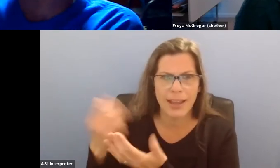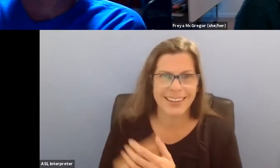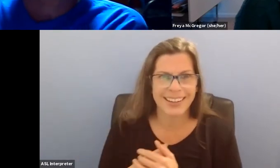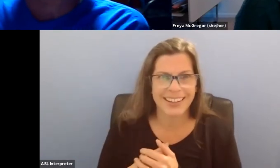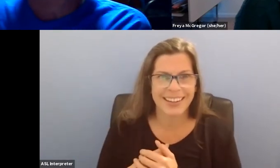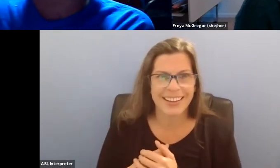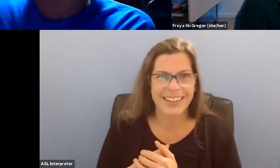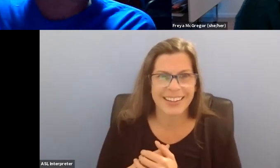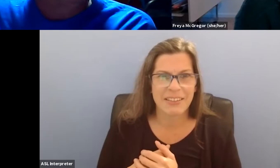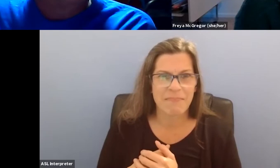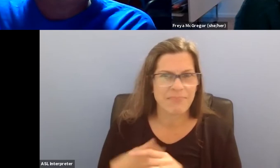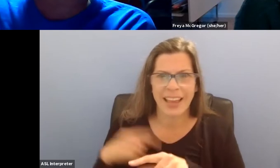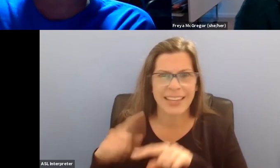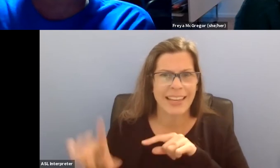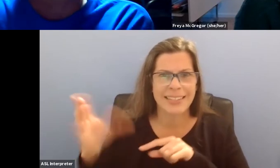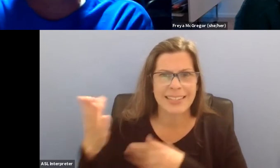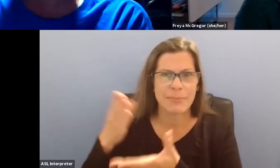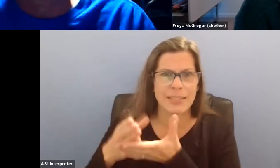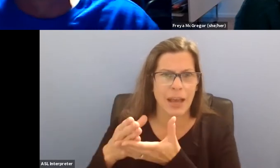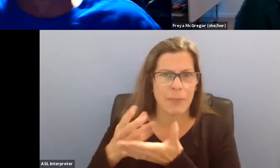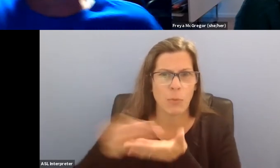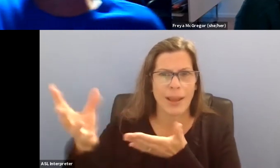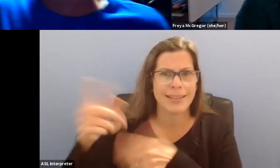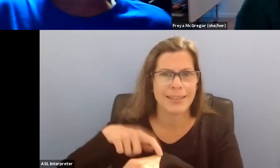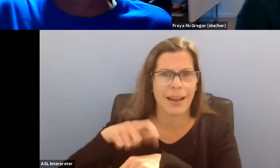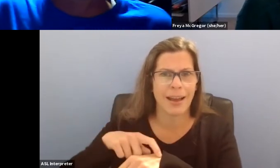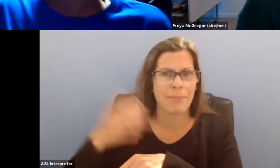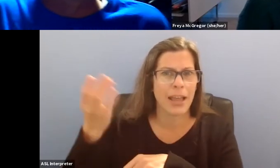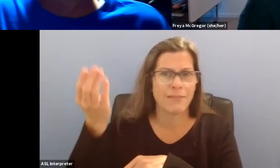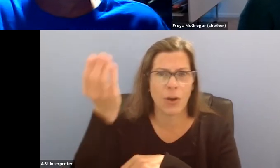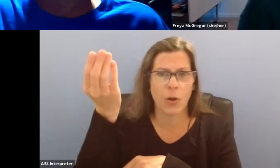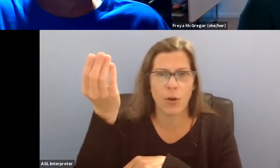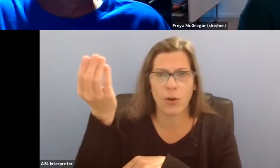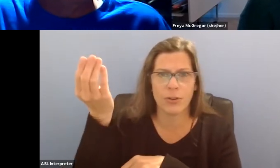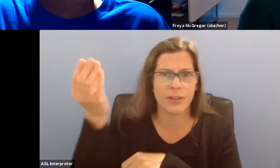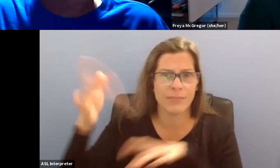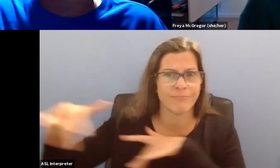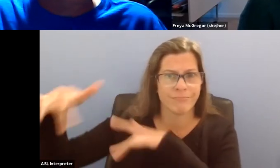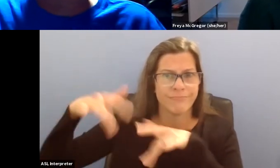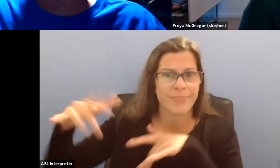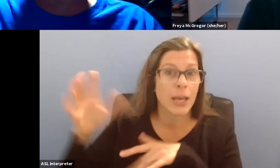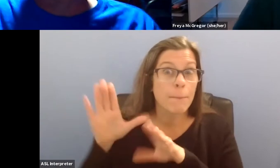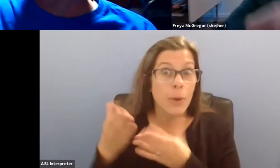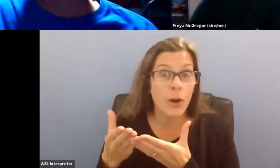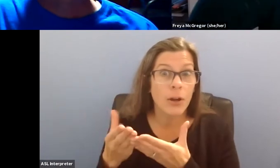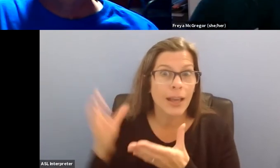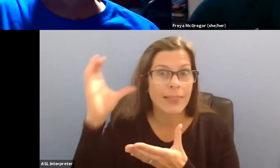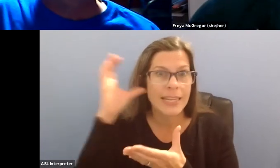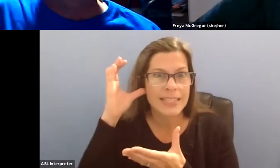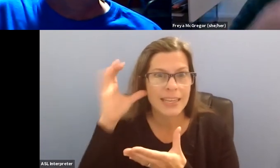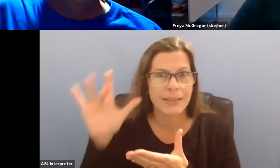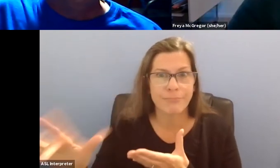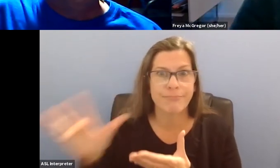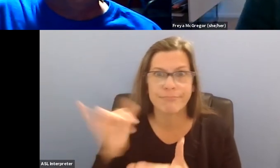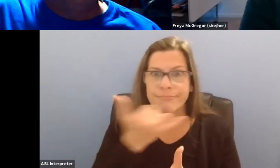Well, I can't seem to stop it and I'm not going to waste time on that, but I was listening to a, uh, an audio book and I accidentally just hit the